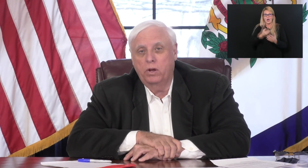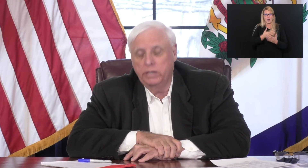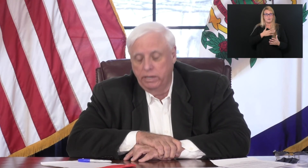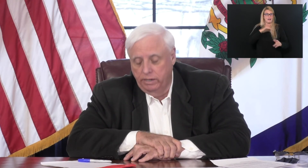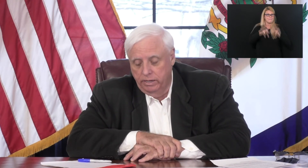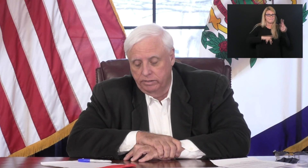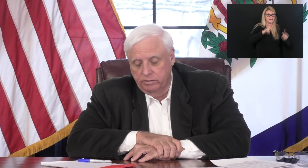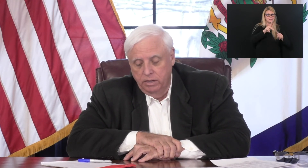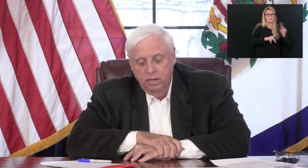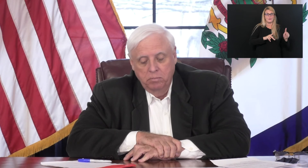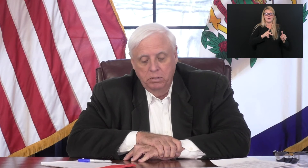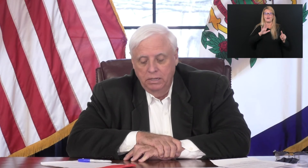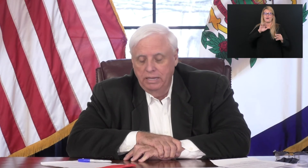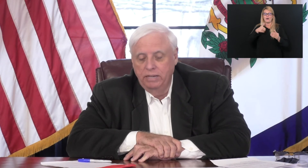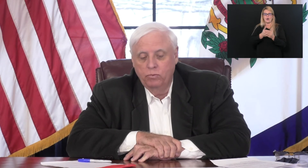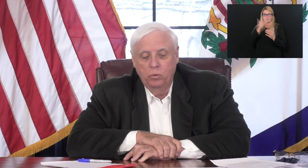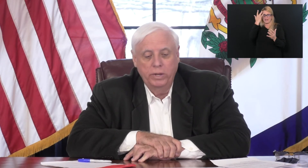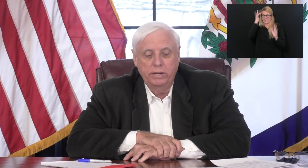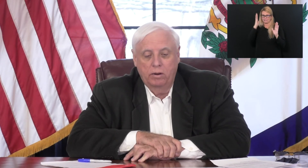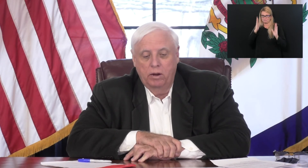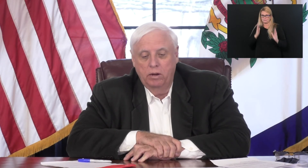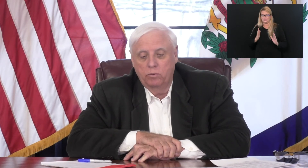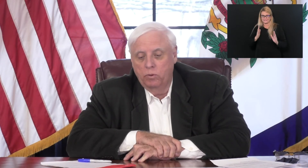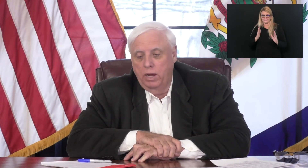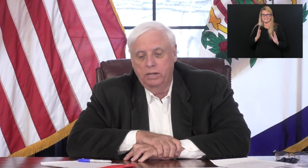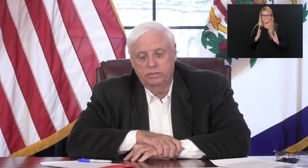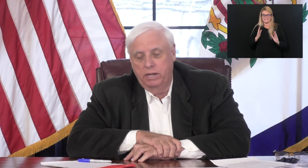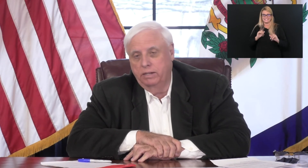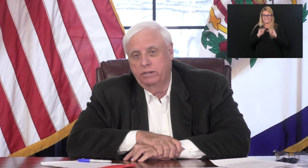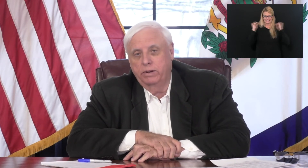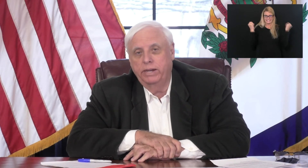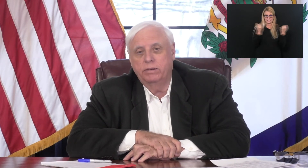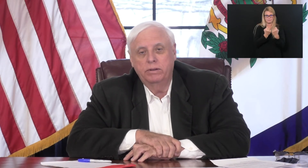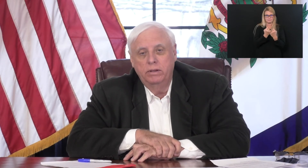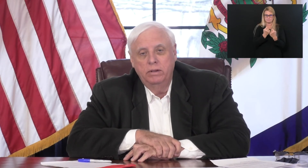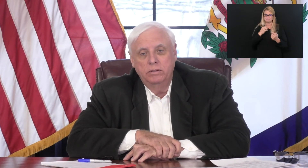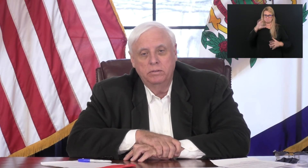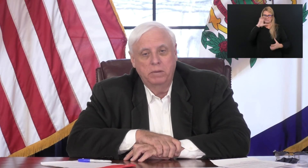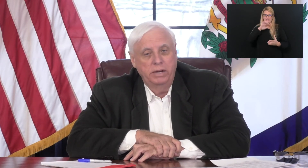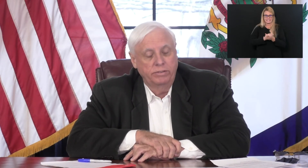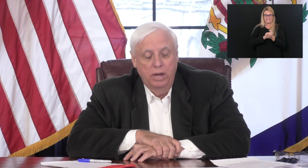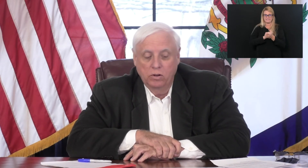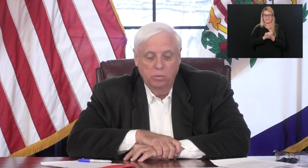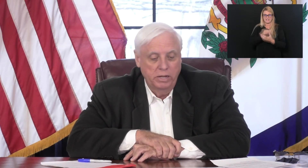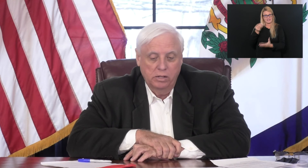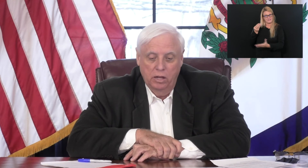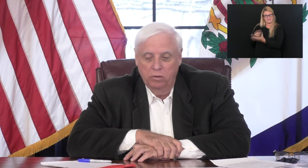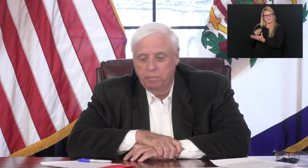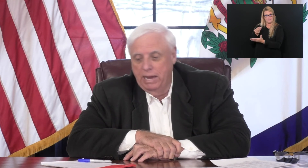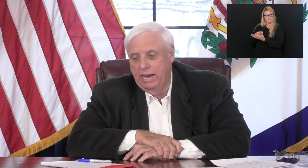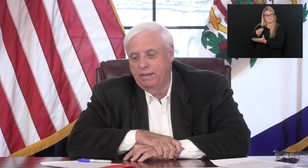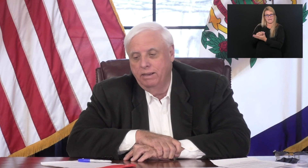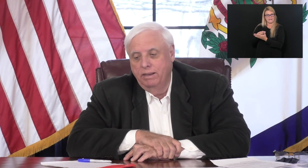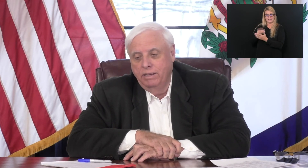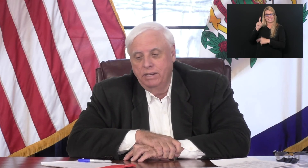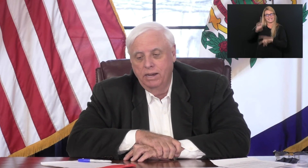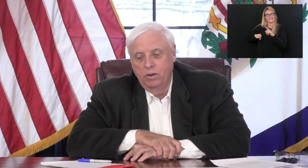all in us, believe we are on rock solid ground The money's not going to be clawed